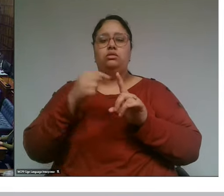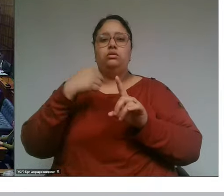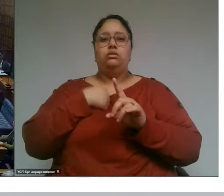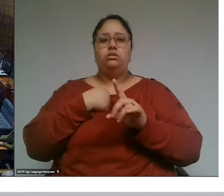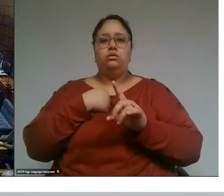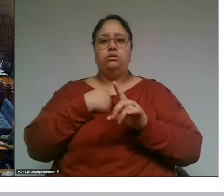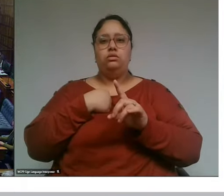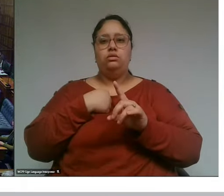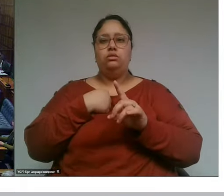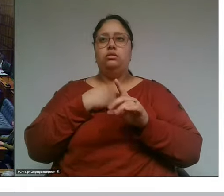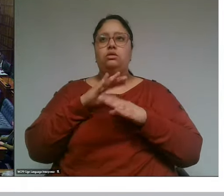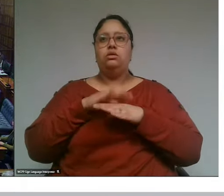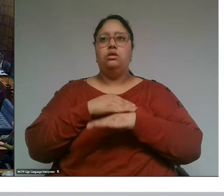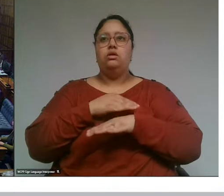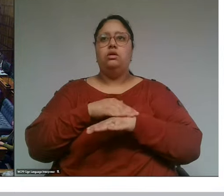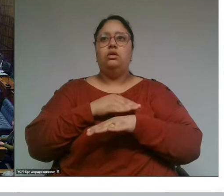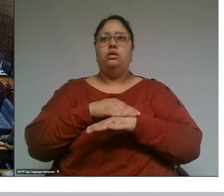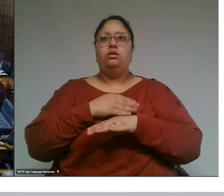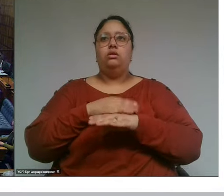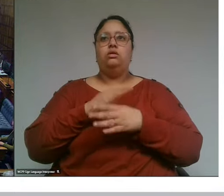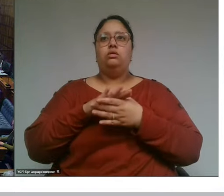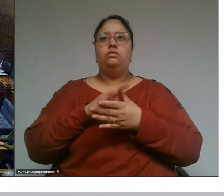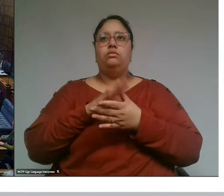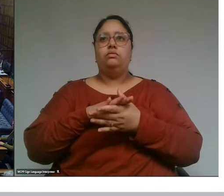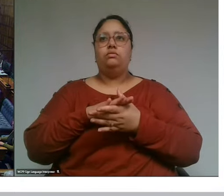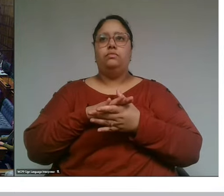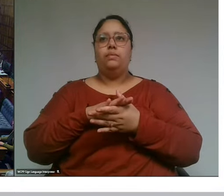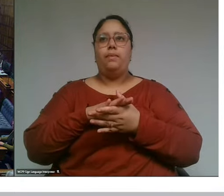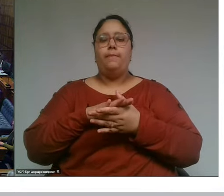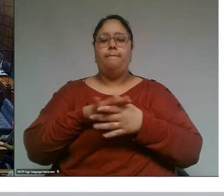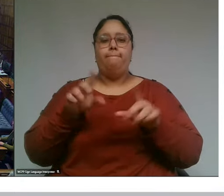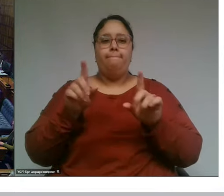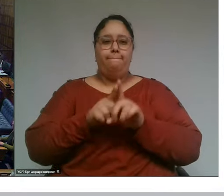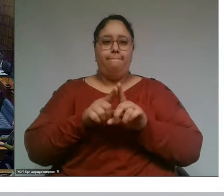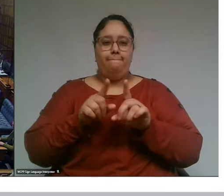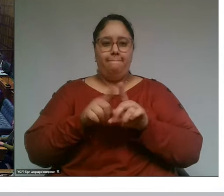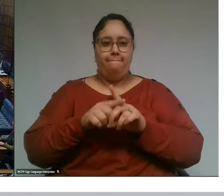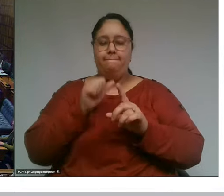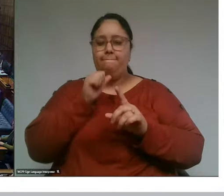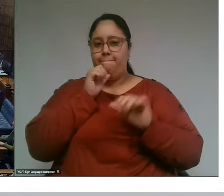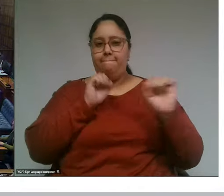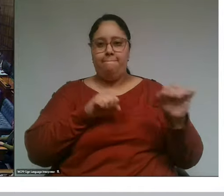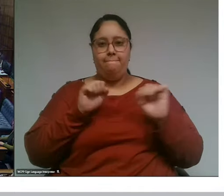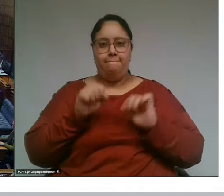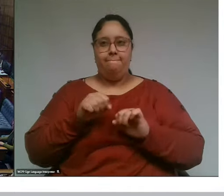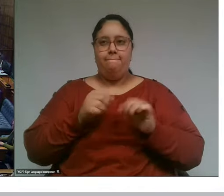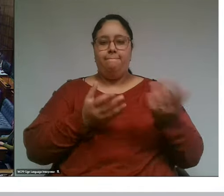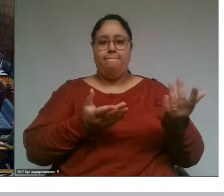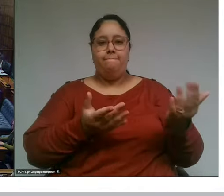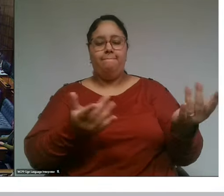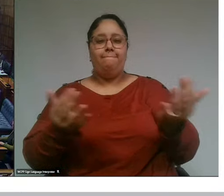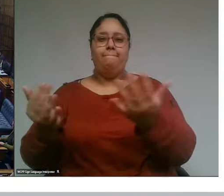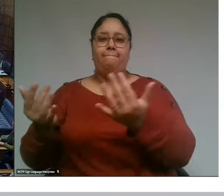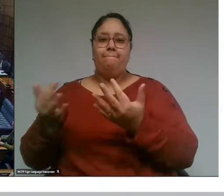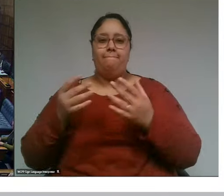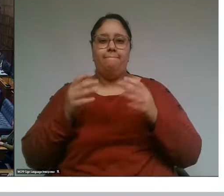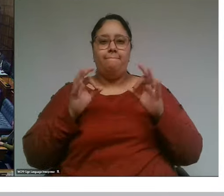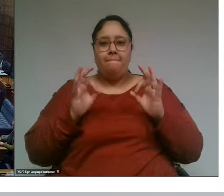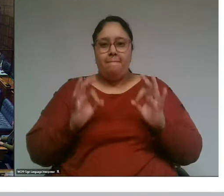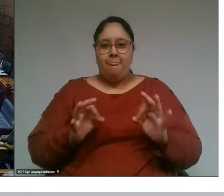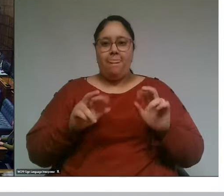vacancies any reasons are they not important post or are you not able to attract suitable